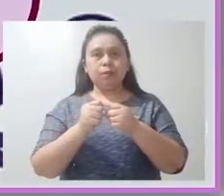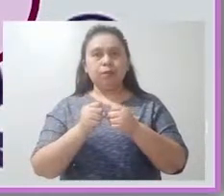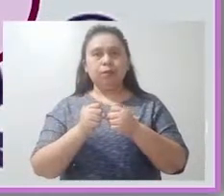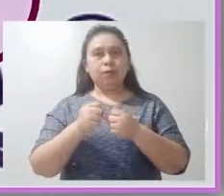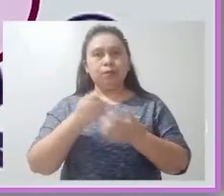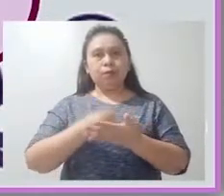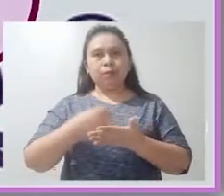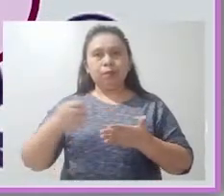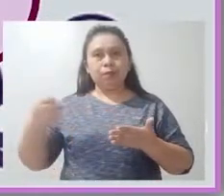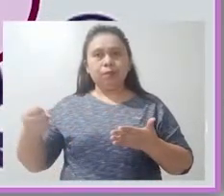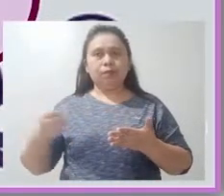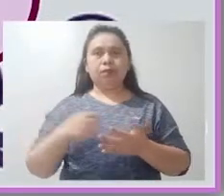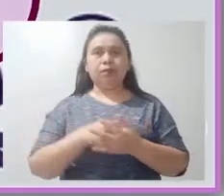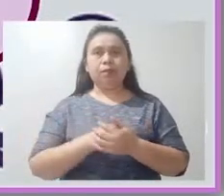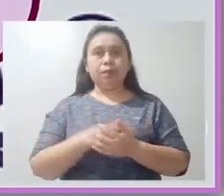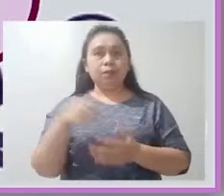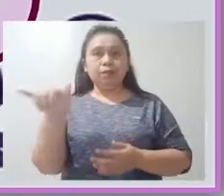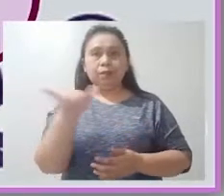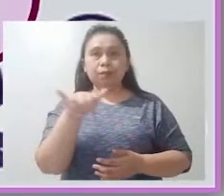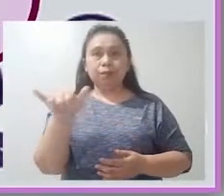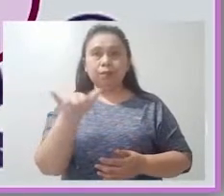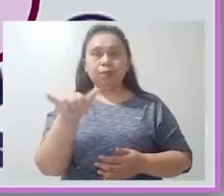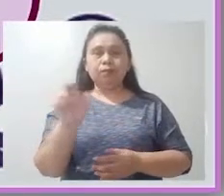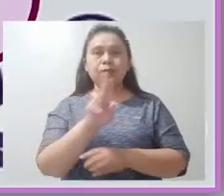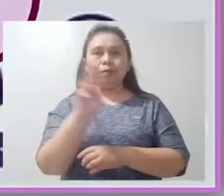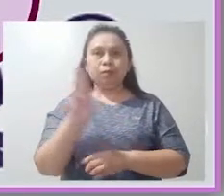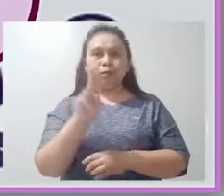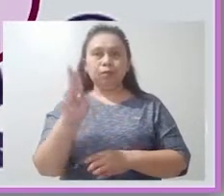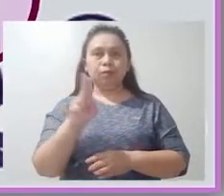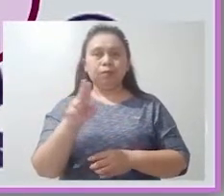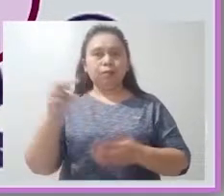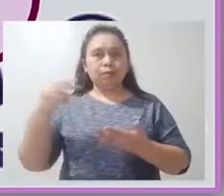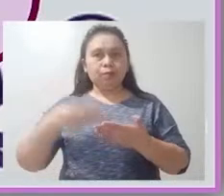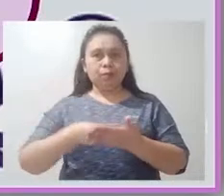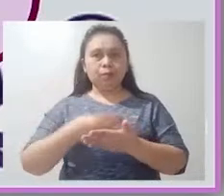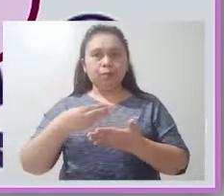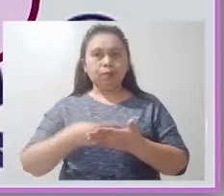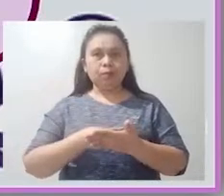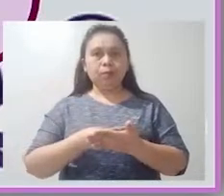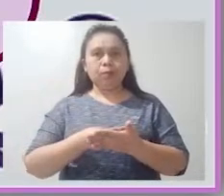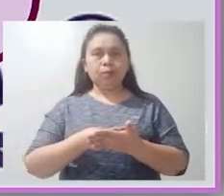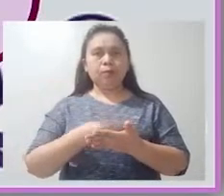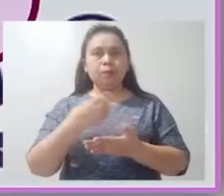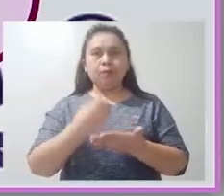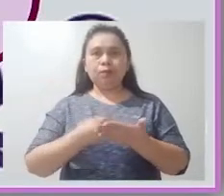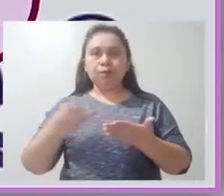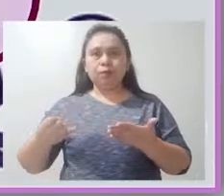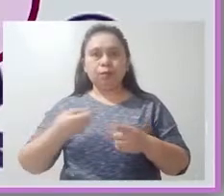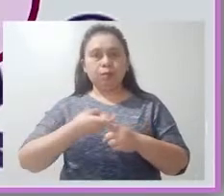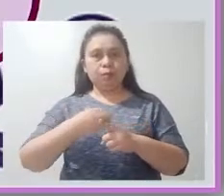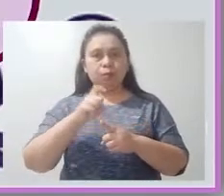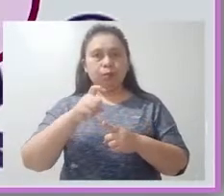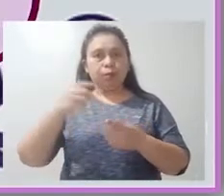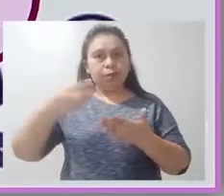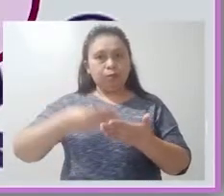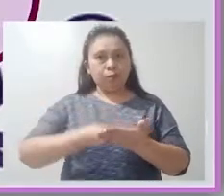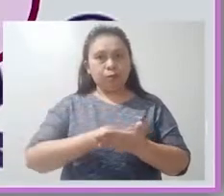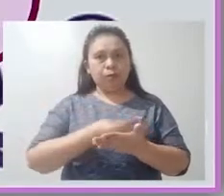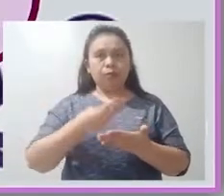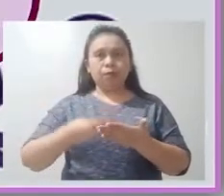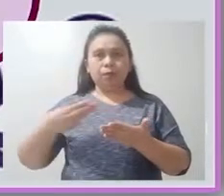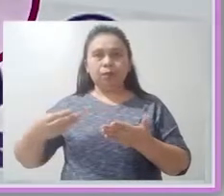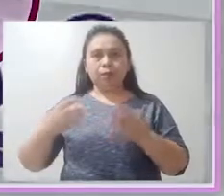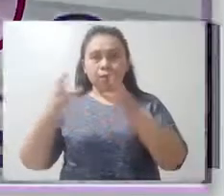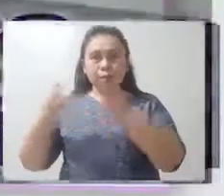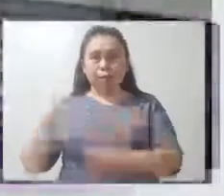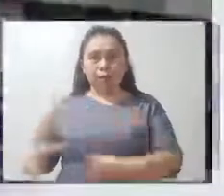solid chemicals. It is used like a spoon or an instrument for scooping material out of a